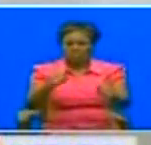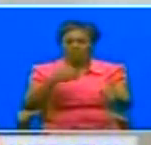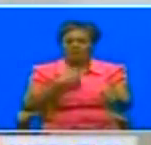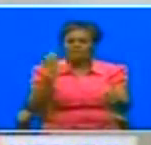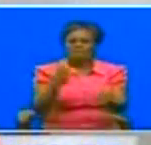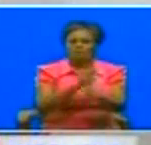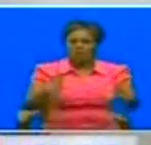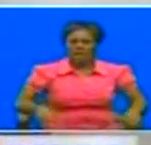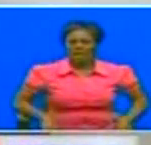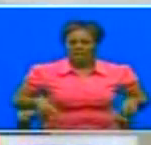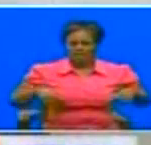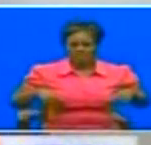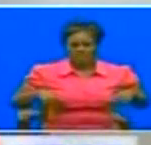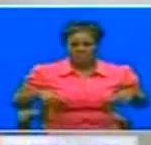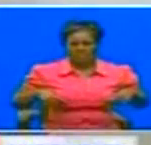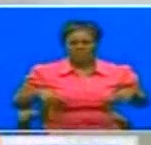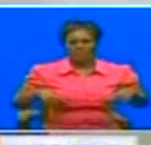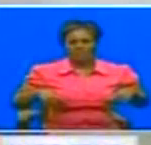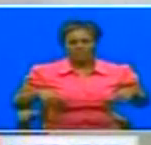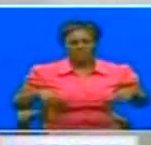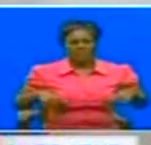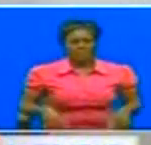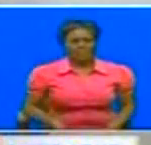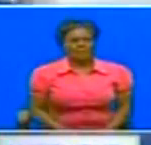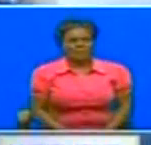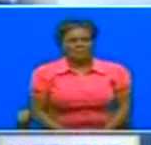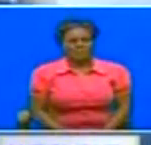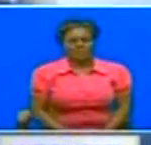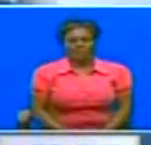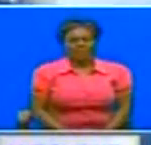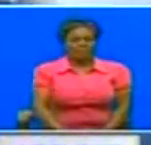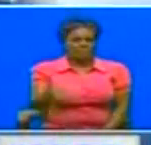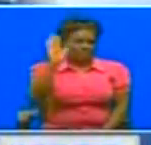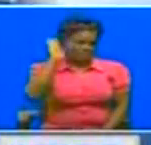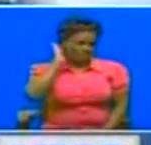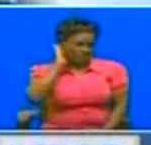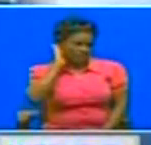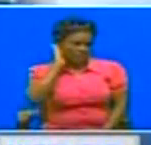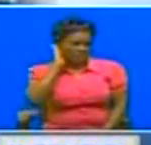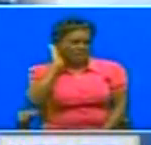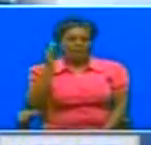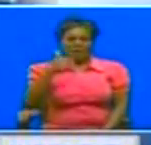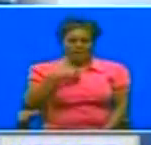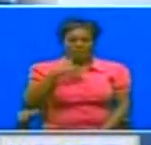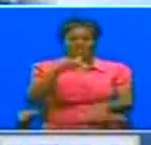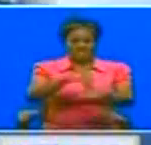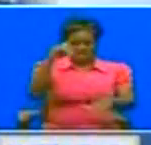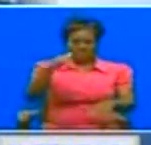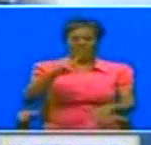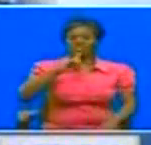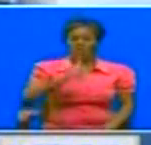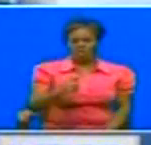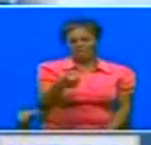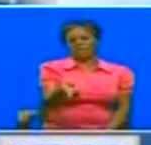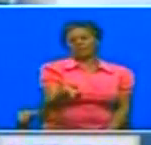lives. All right. Because they got care and treatment. Okay, Alan, we've heard now that there actually are effects to the